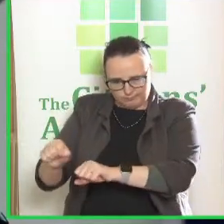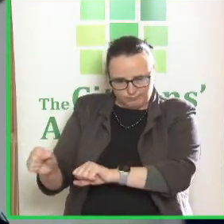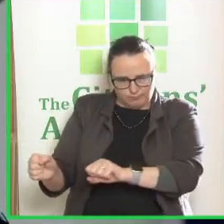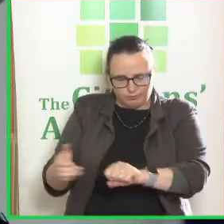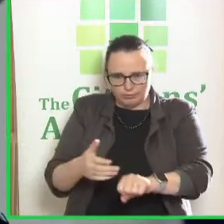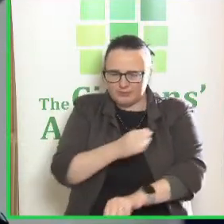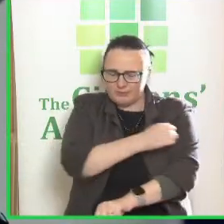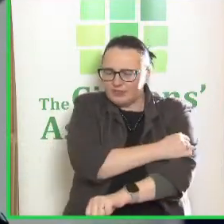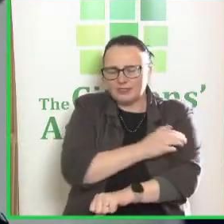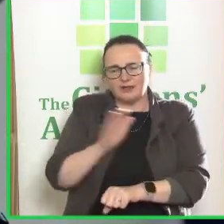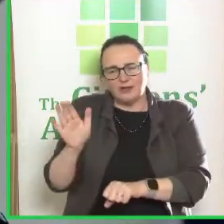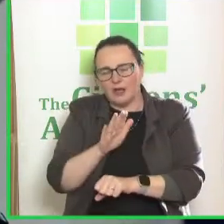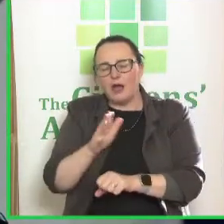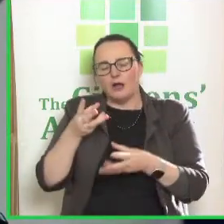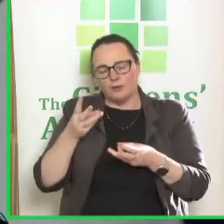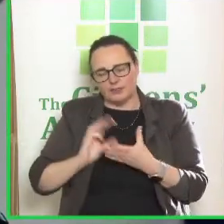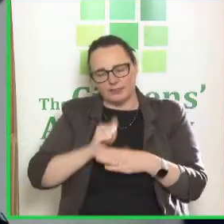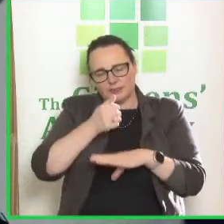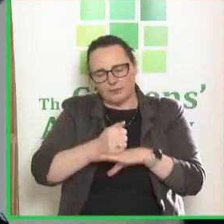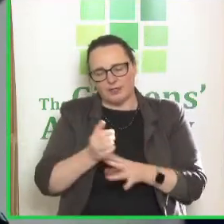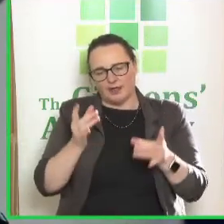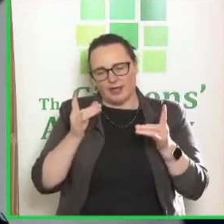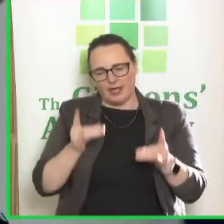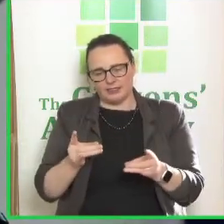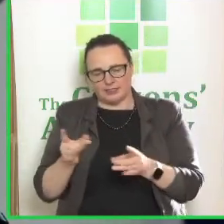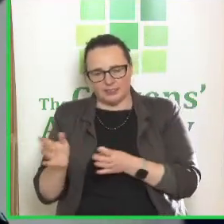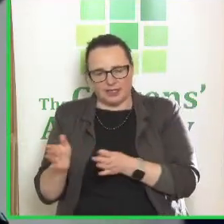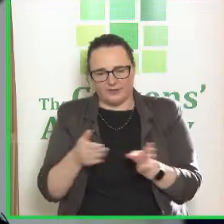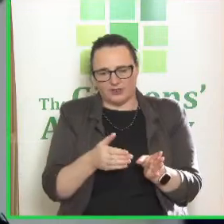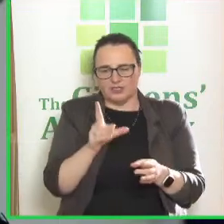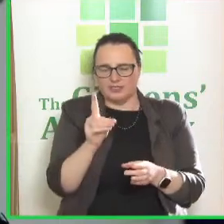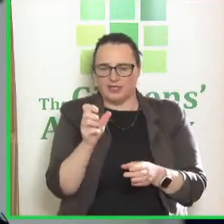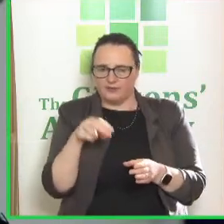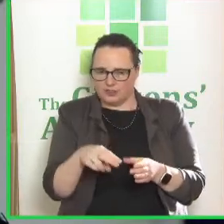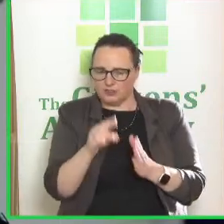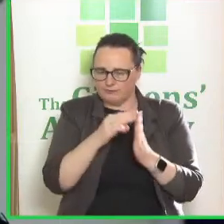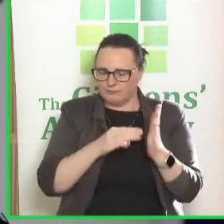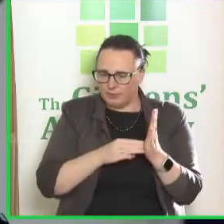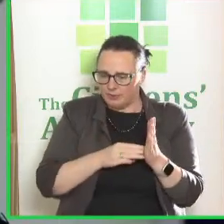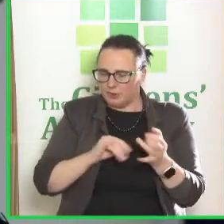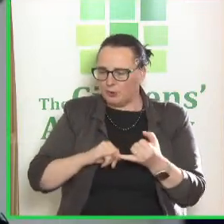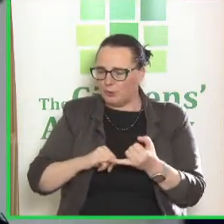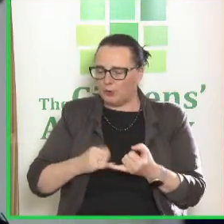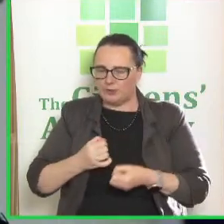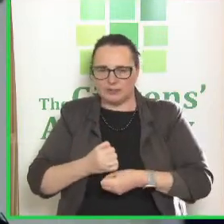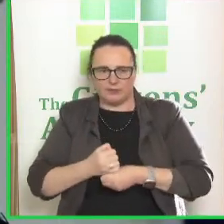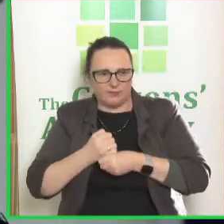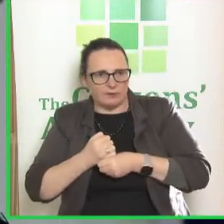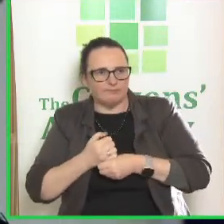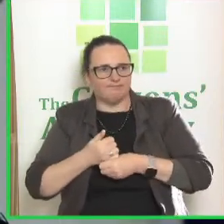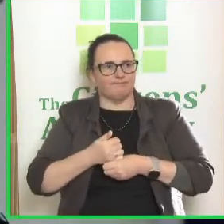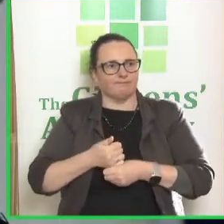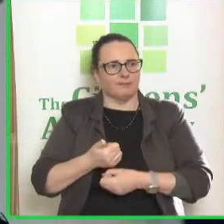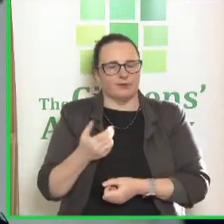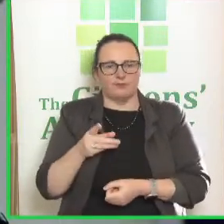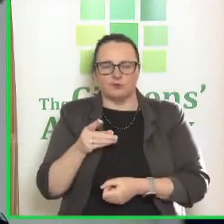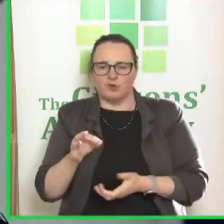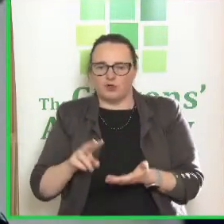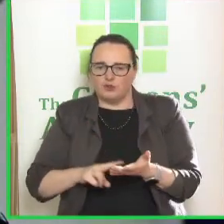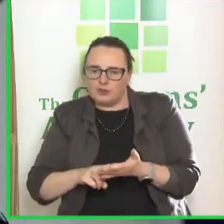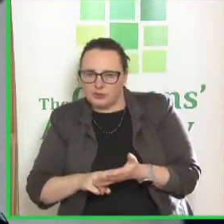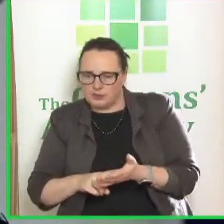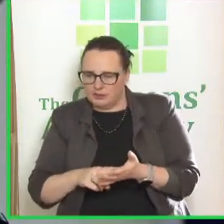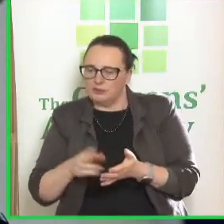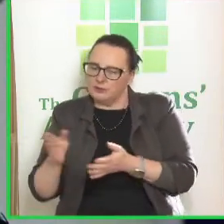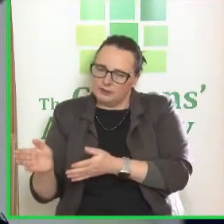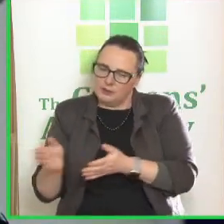introducing a health diversion programme, which will connect people suffering from problematic drug use with our health services and the health